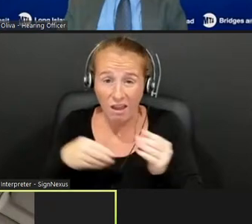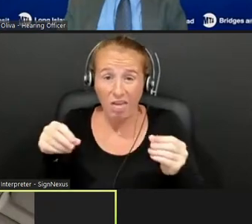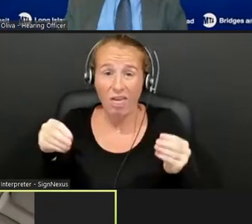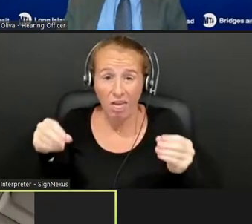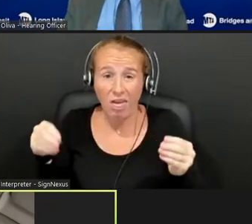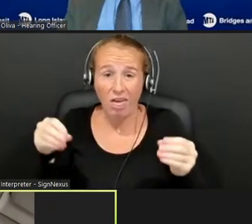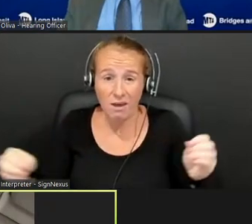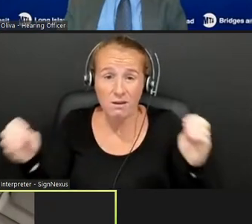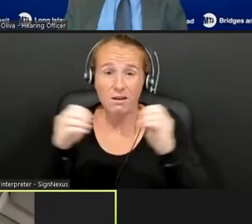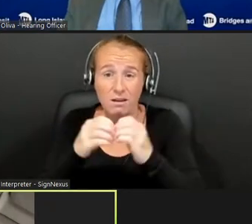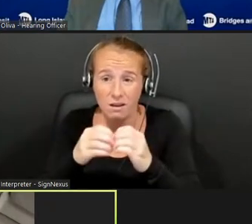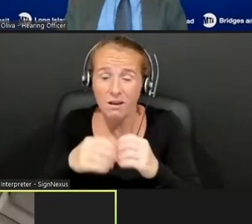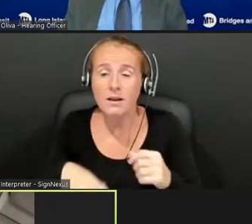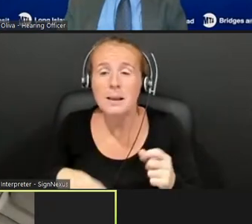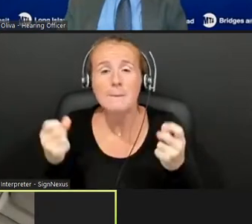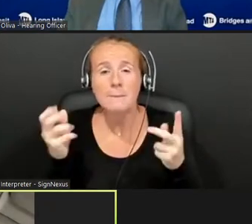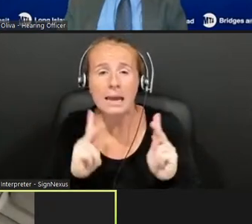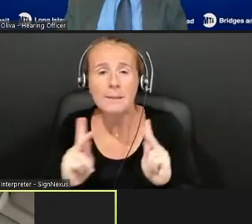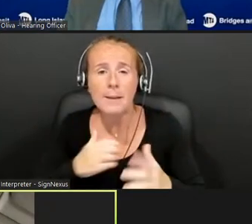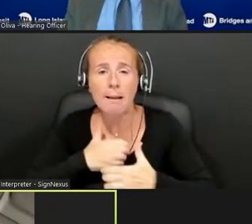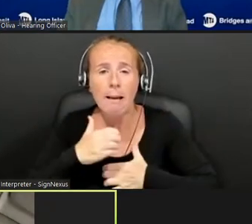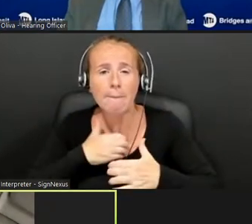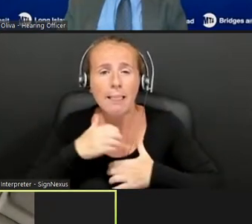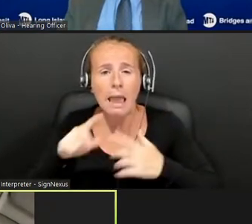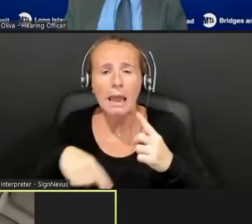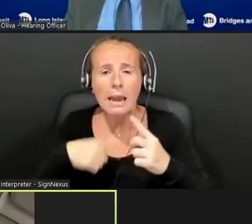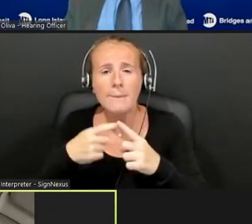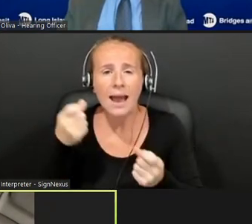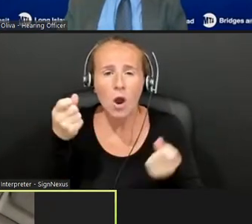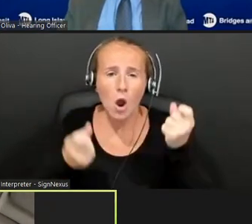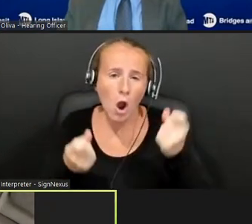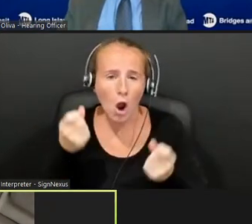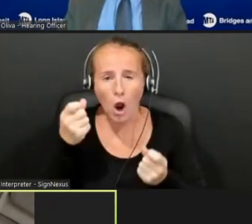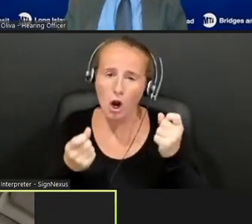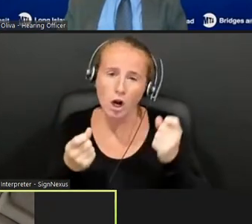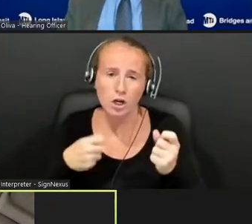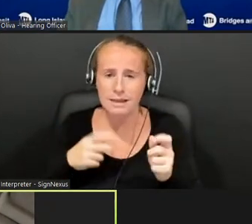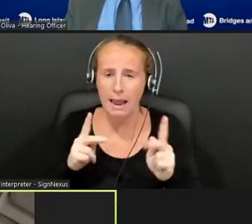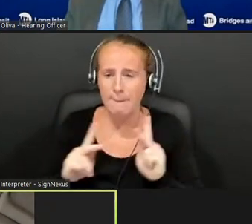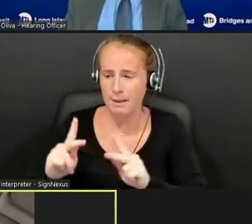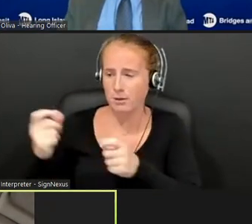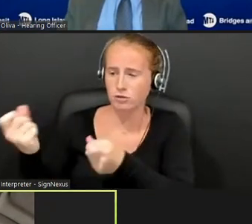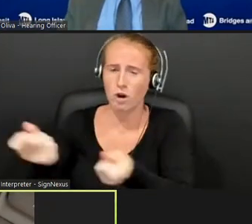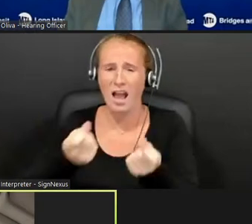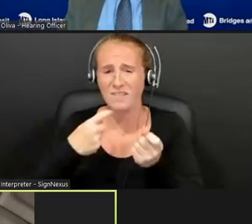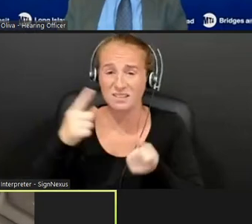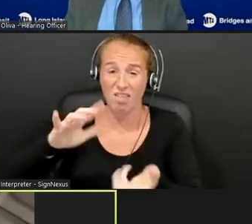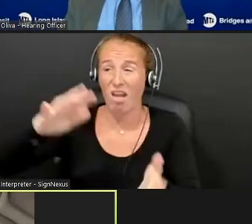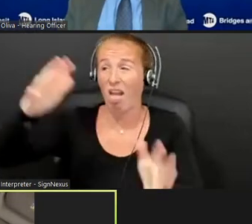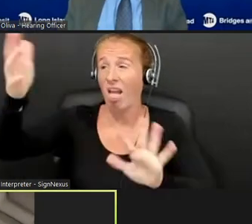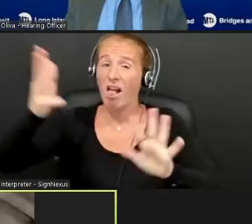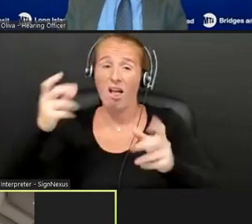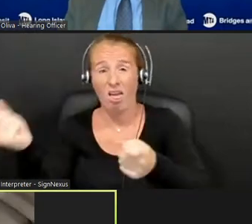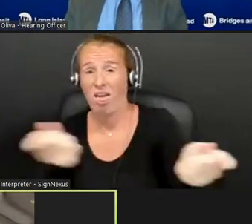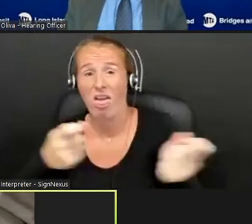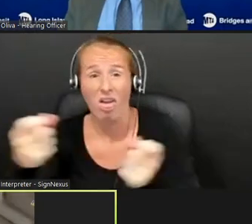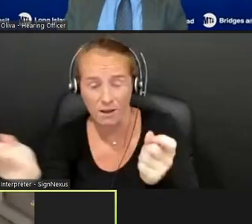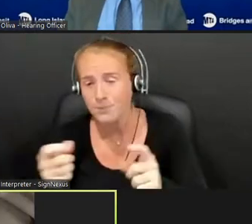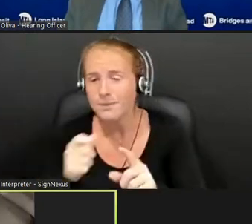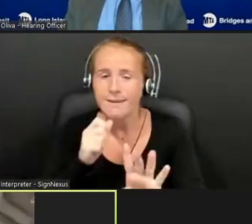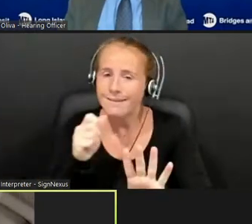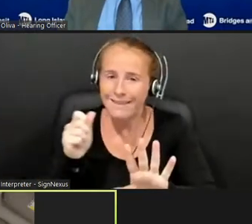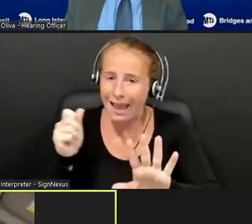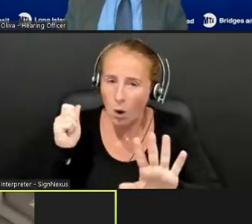lots of people here complained about car and said people driving are privileged and Reckless let me make it clear not